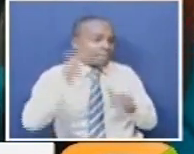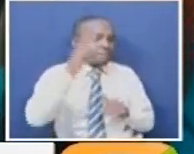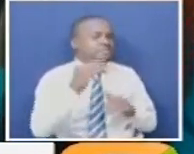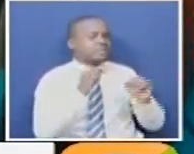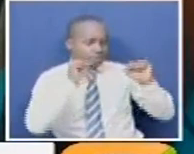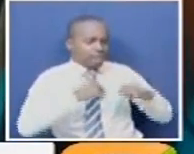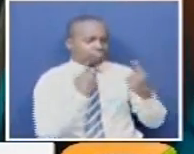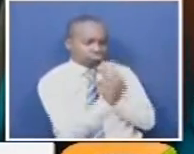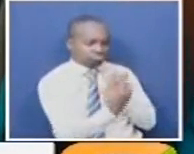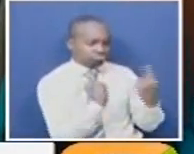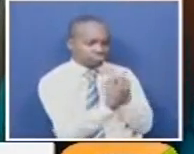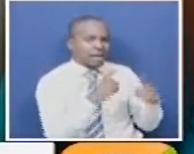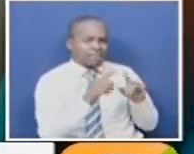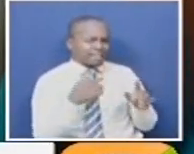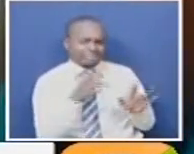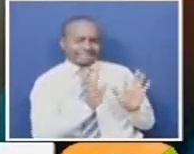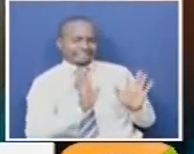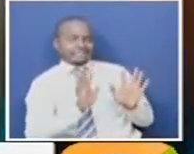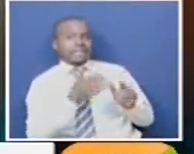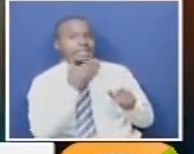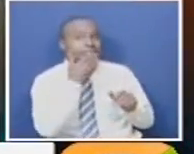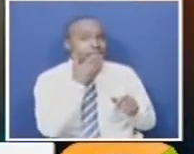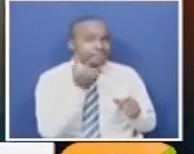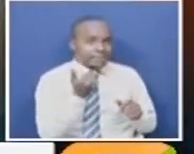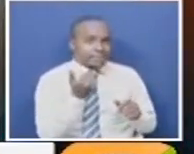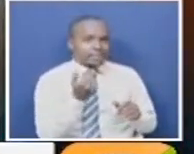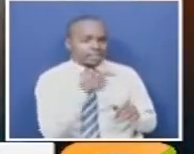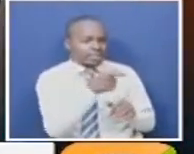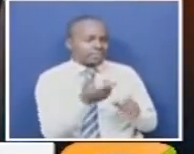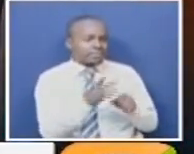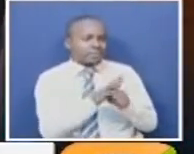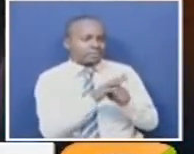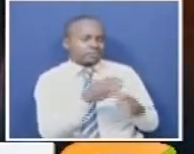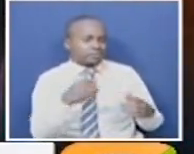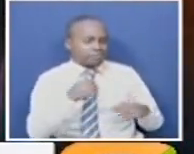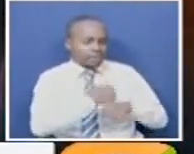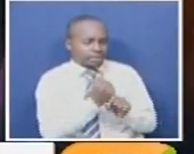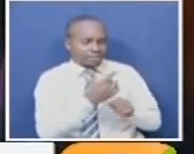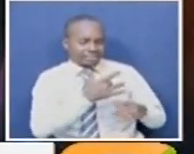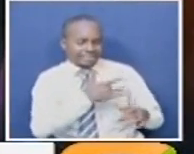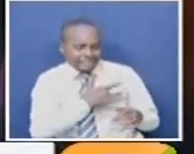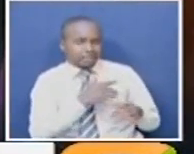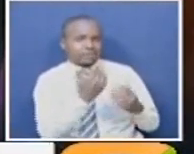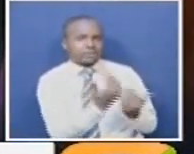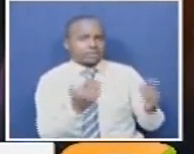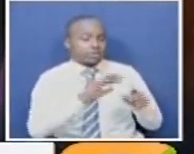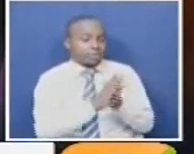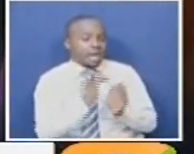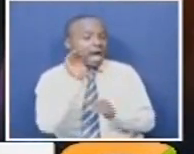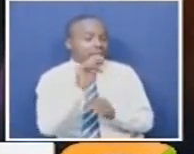But I prefer not to, because it's, you know, re-traumatizing the victim. So I ask the investigating officer,